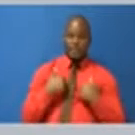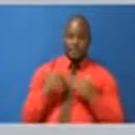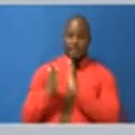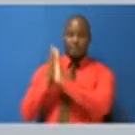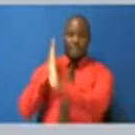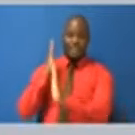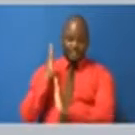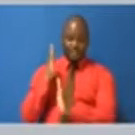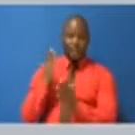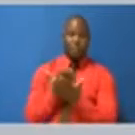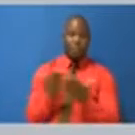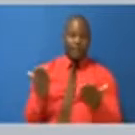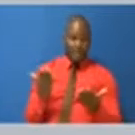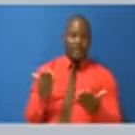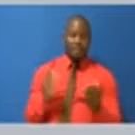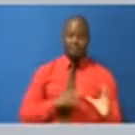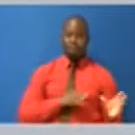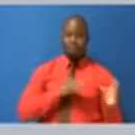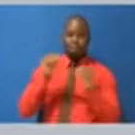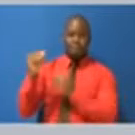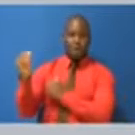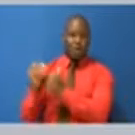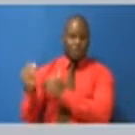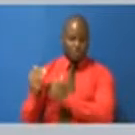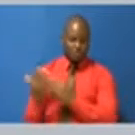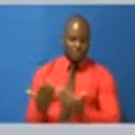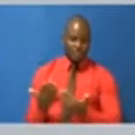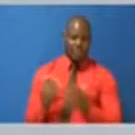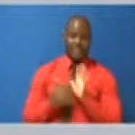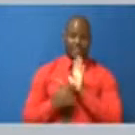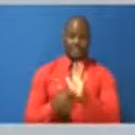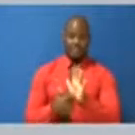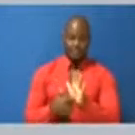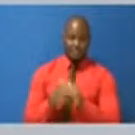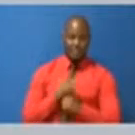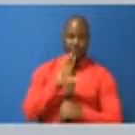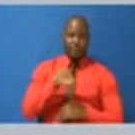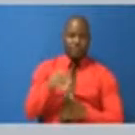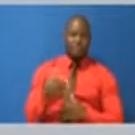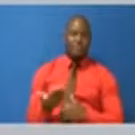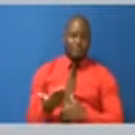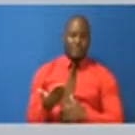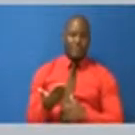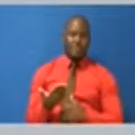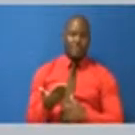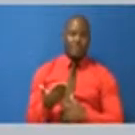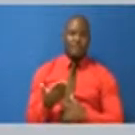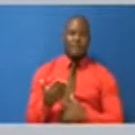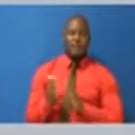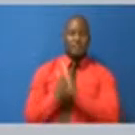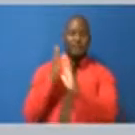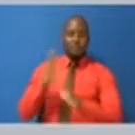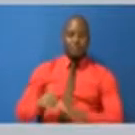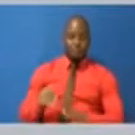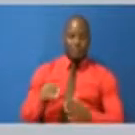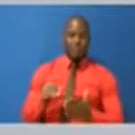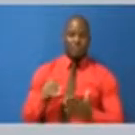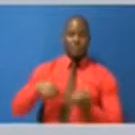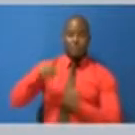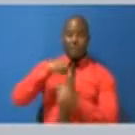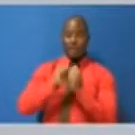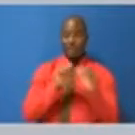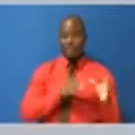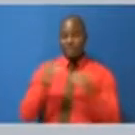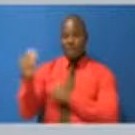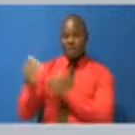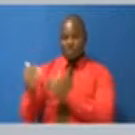buses whereby they they come across for example from if the buses are coming from global they they